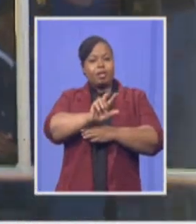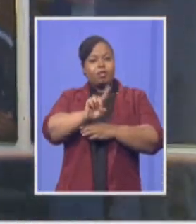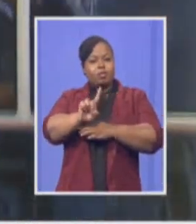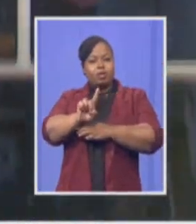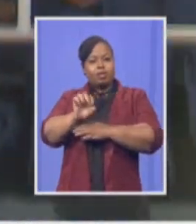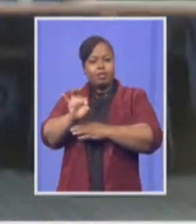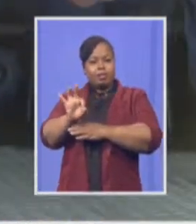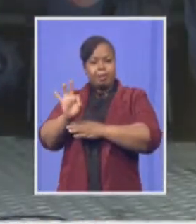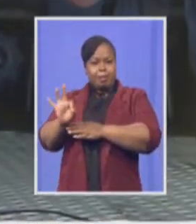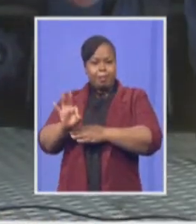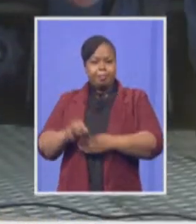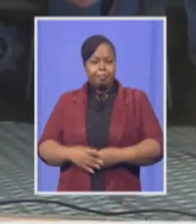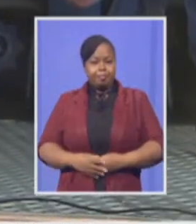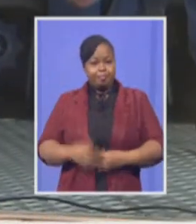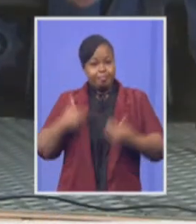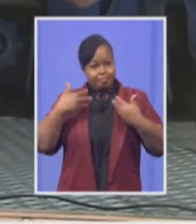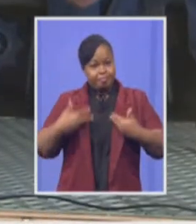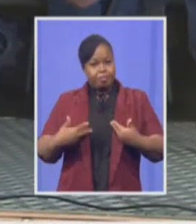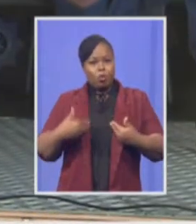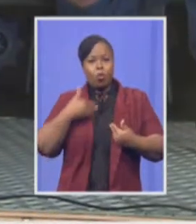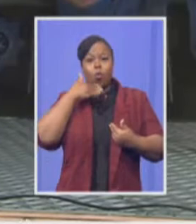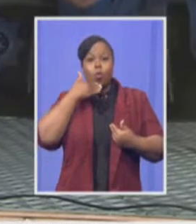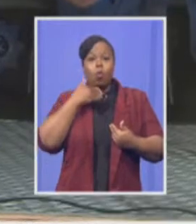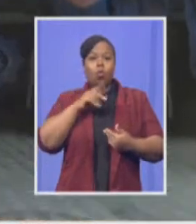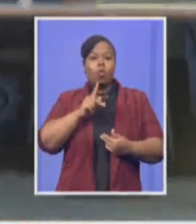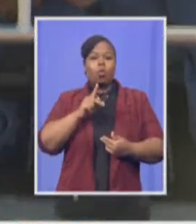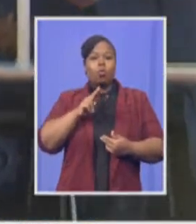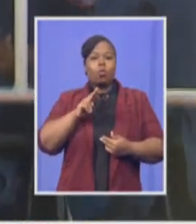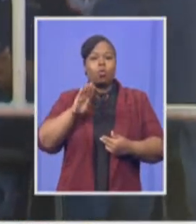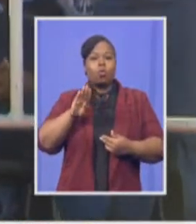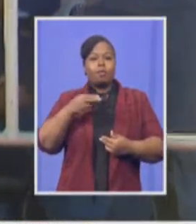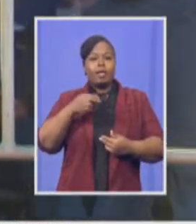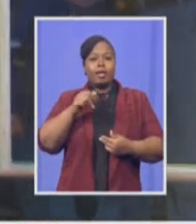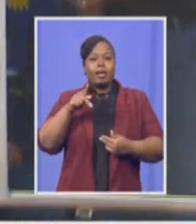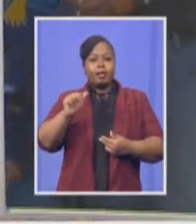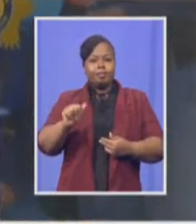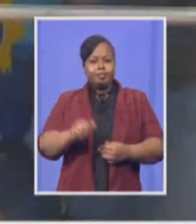8133. Brigadier Gubheka. Thank you.